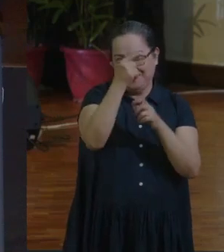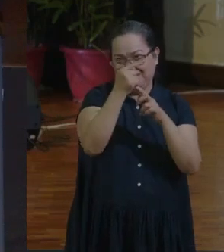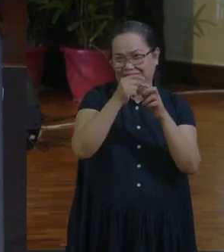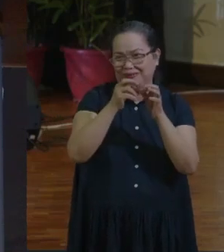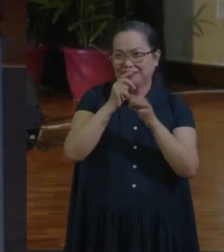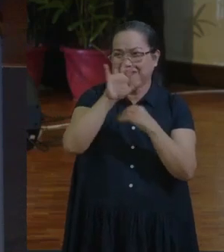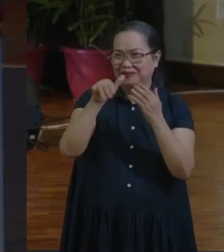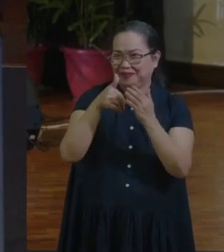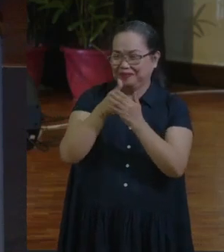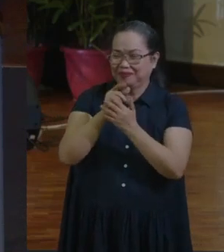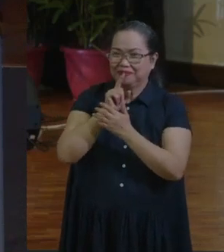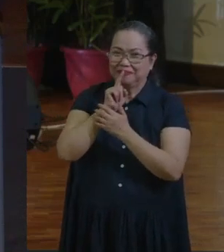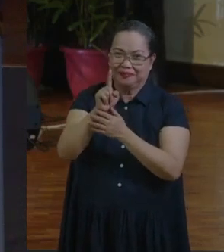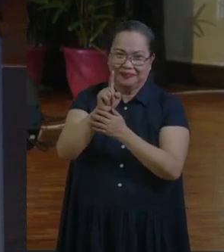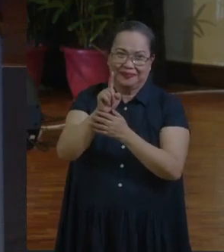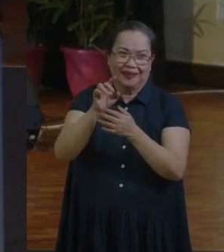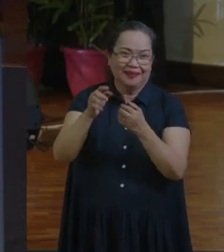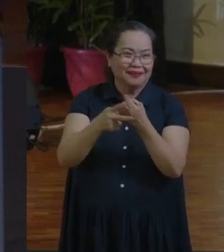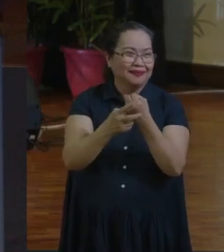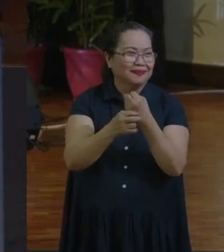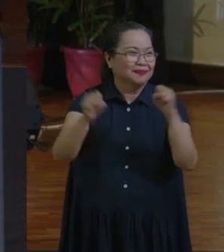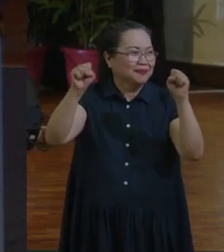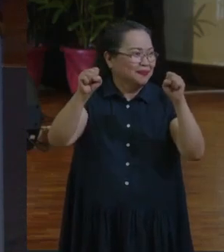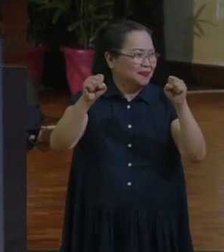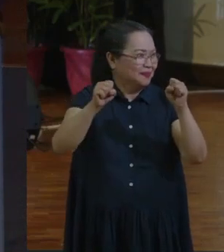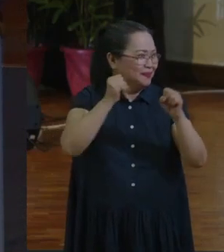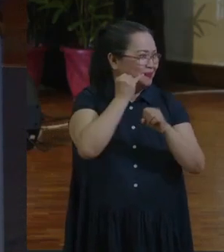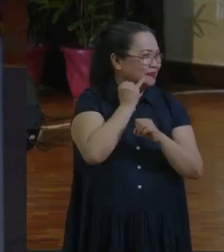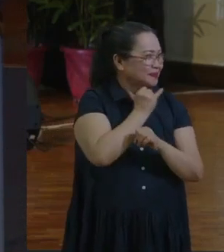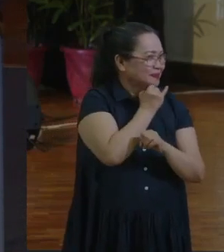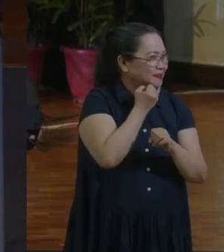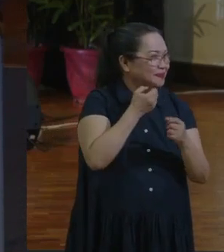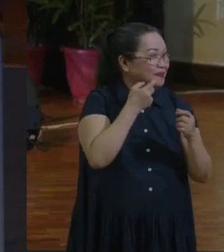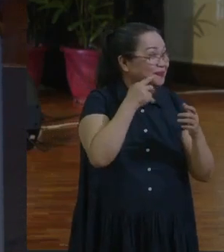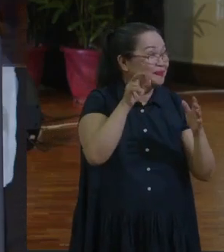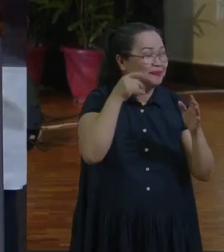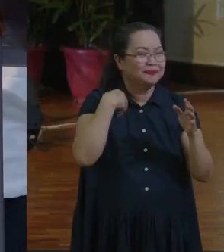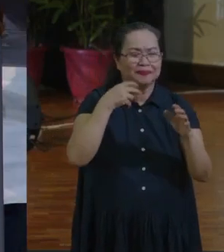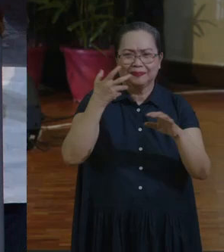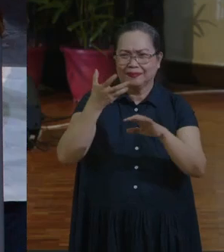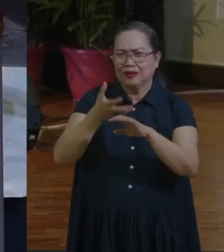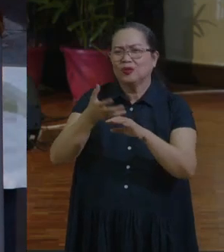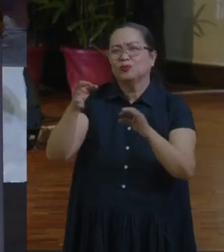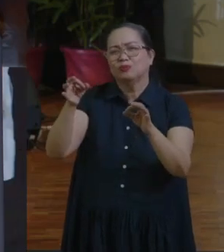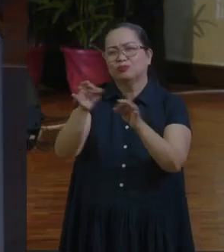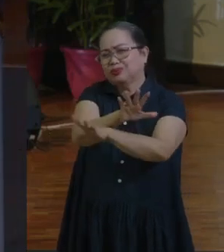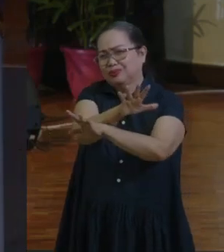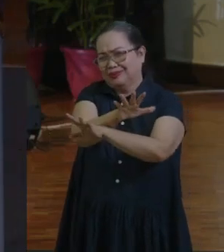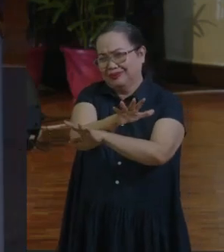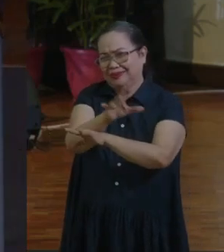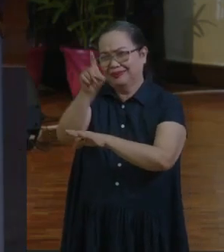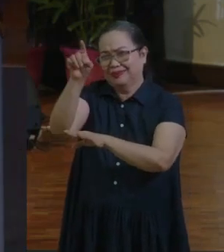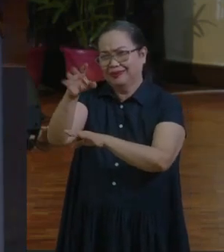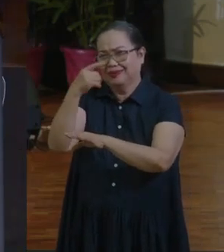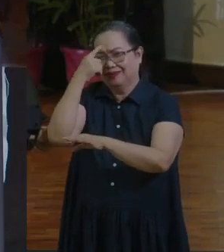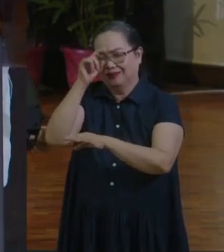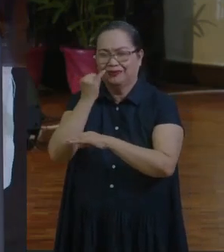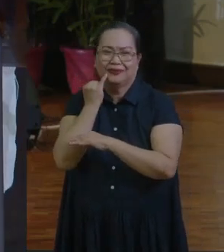bayan ng Israel. Meron din propesiya ng paghihiganti ng Diyos para sa Israel.